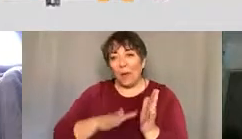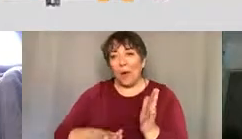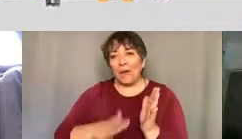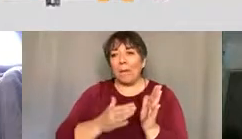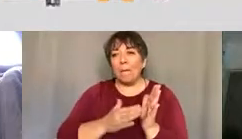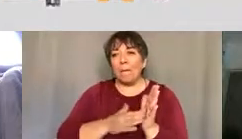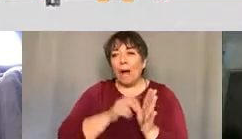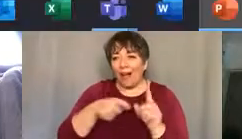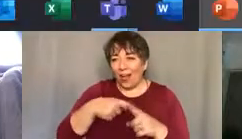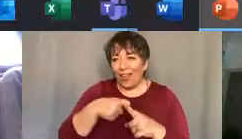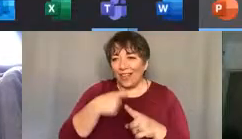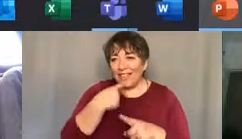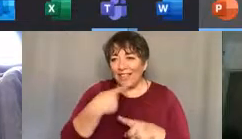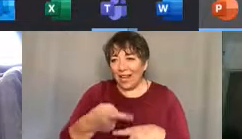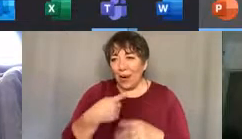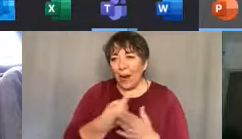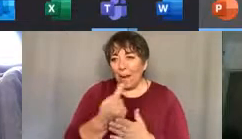much.